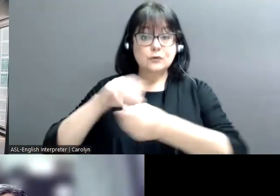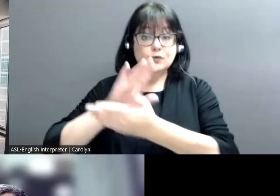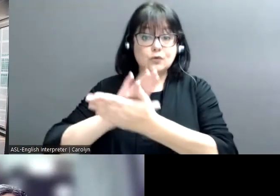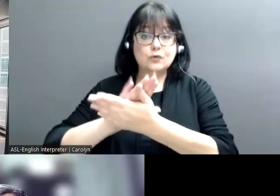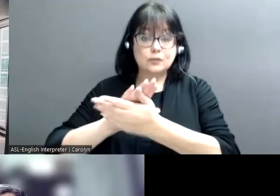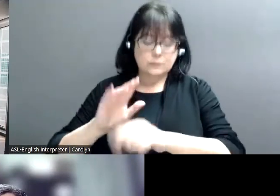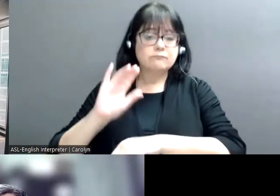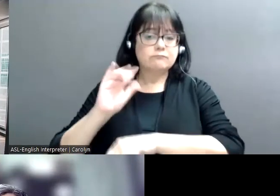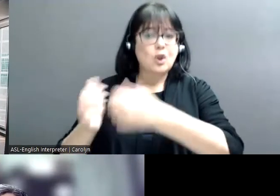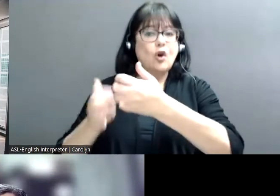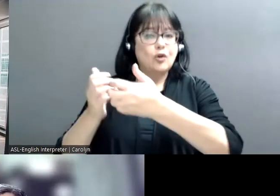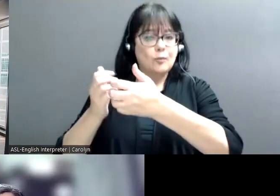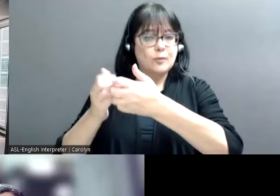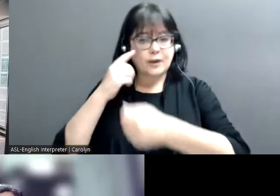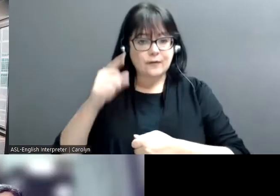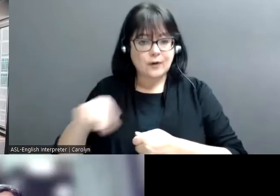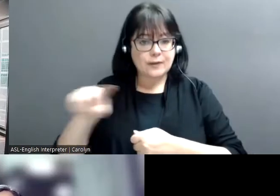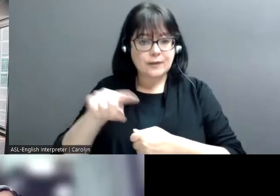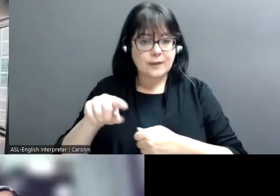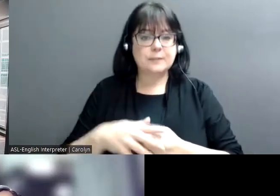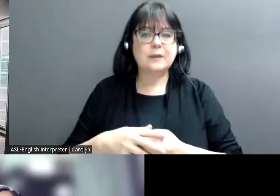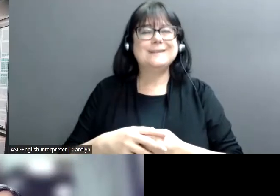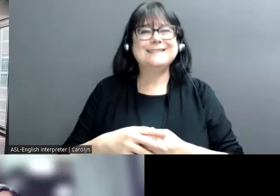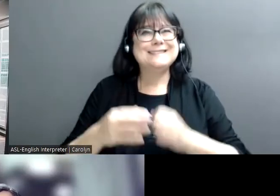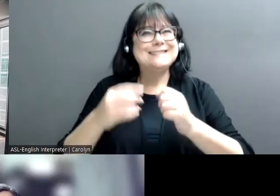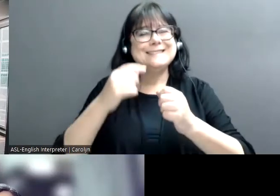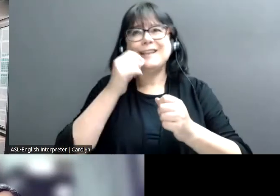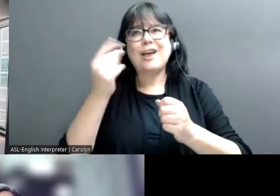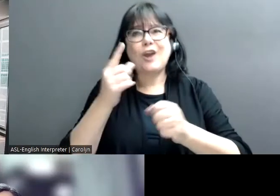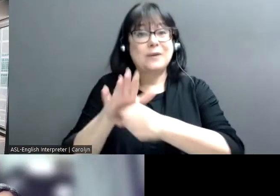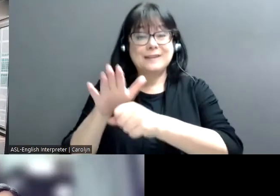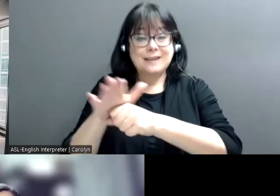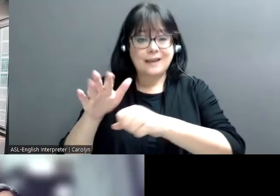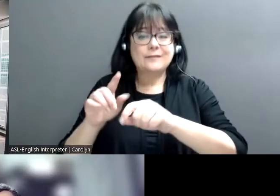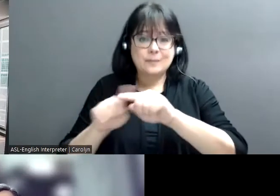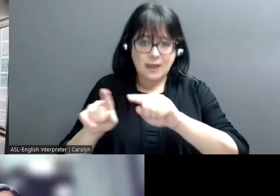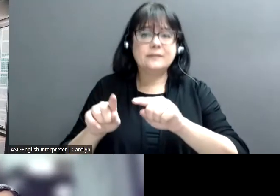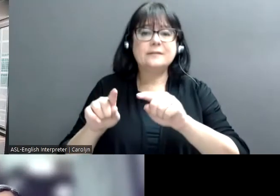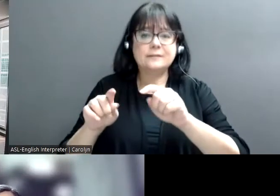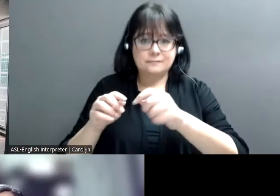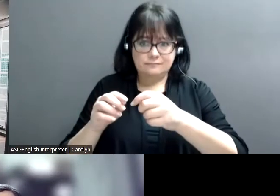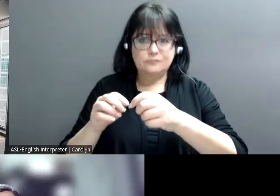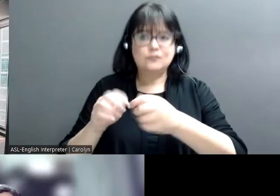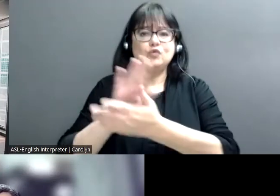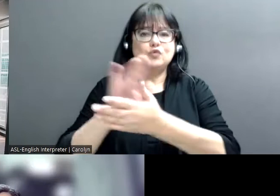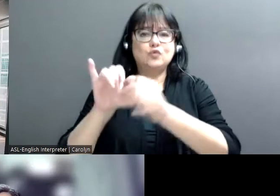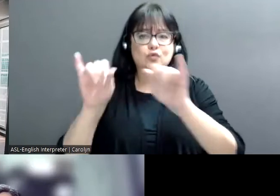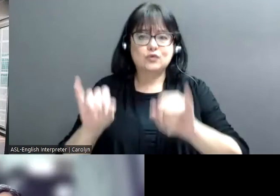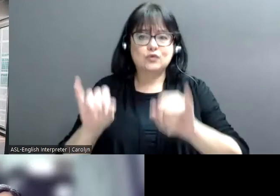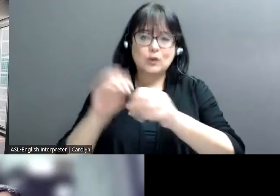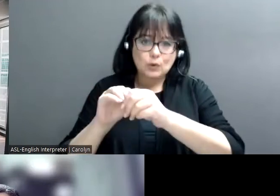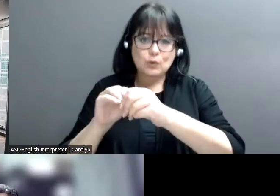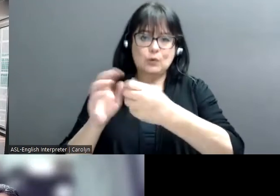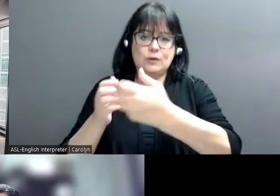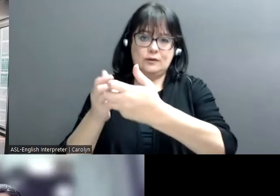albeit not always as full as they need, but they are accommodated in the educational system to be included.